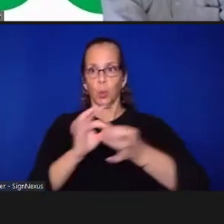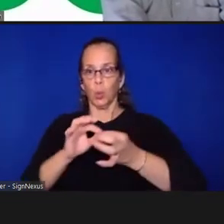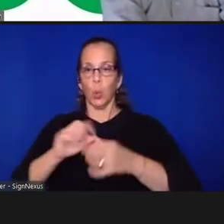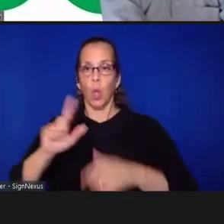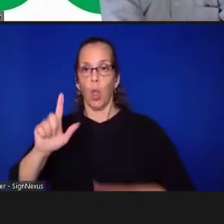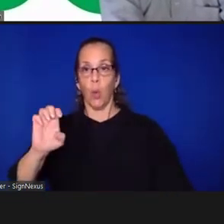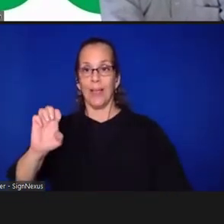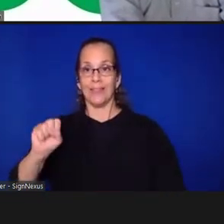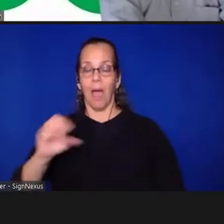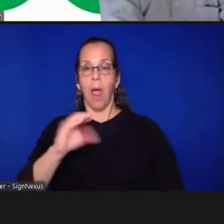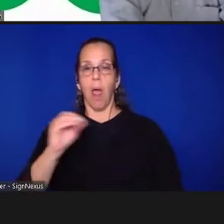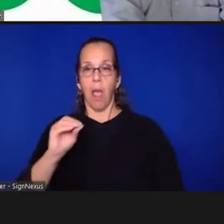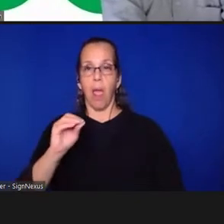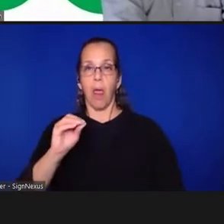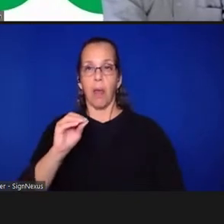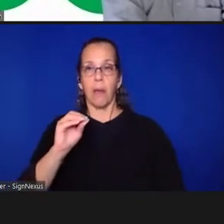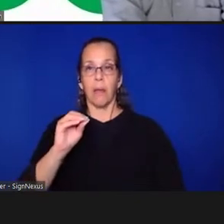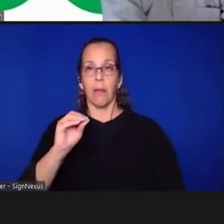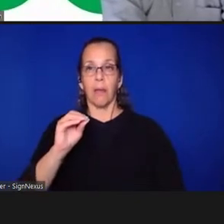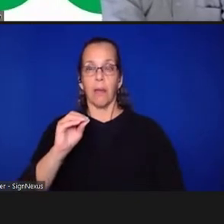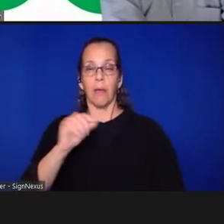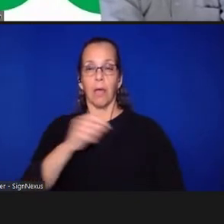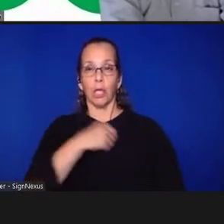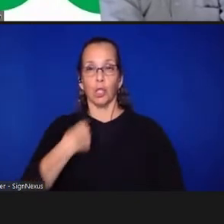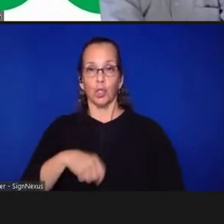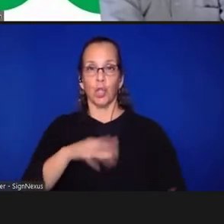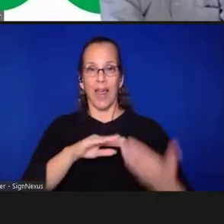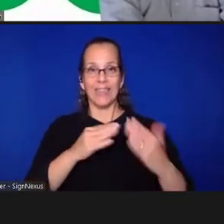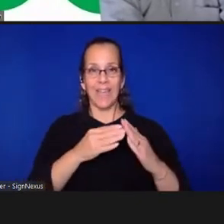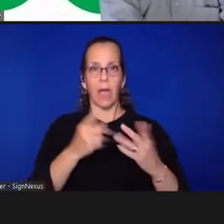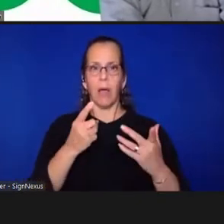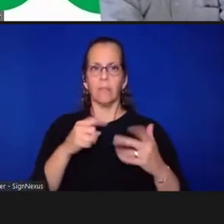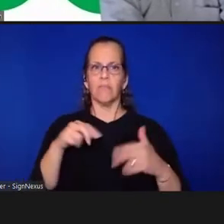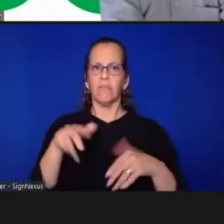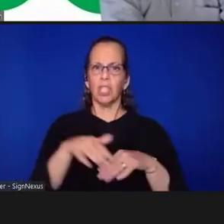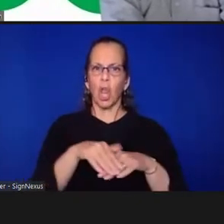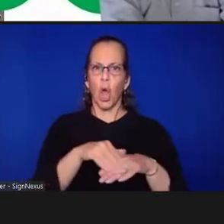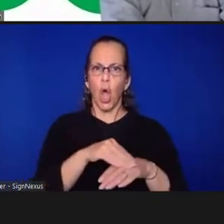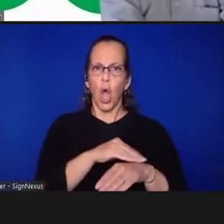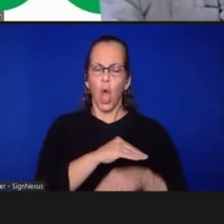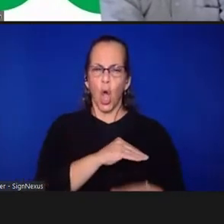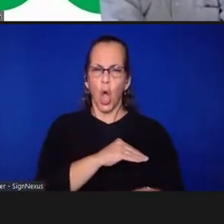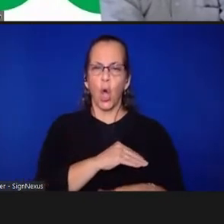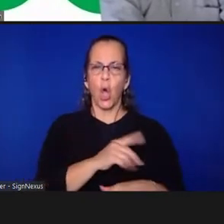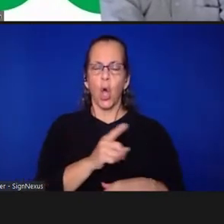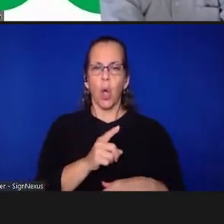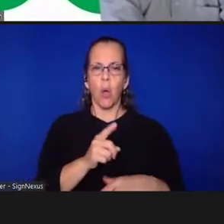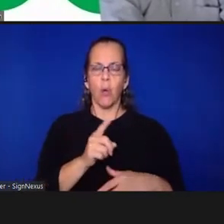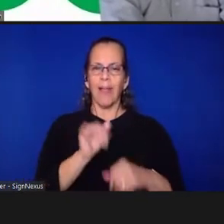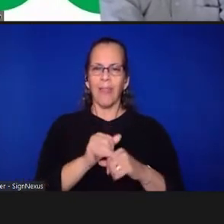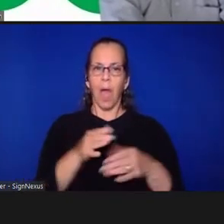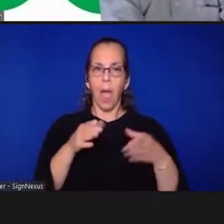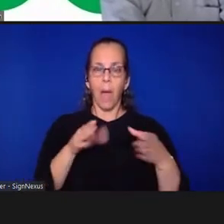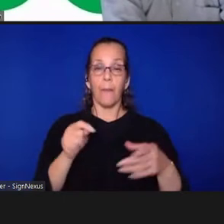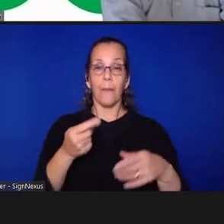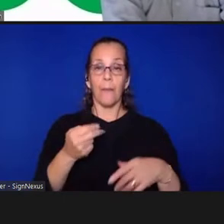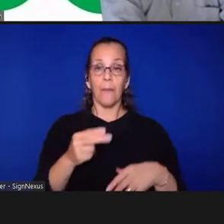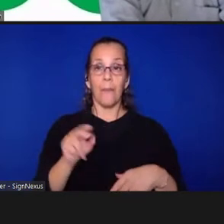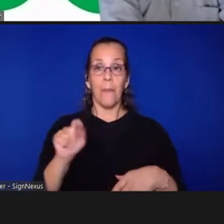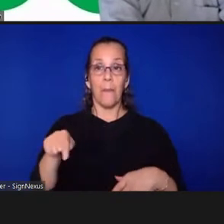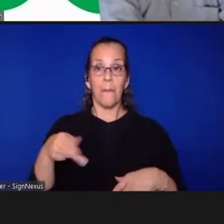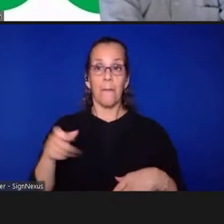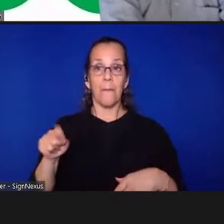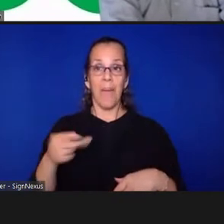Chinatown are often slower than walking pace as a pedestrian on the same half mile Corridor I often beat the buses by two to three minutes